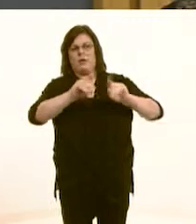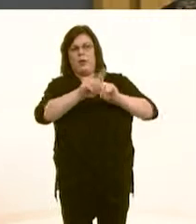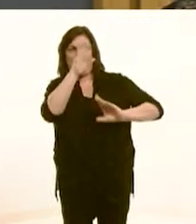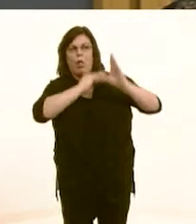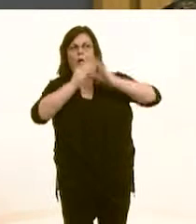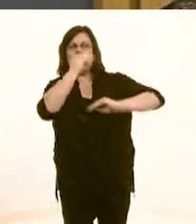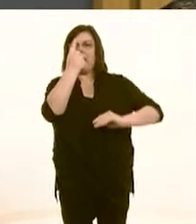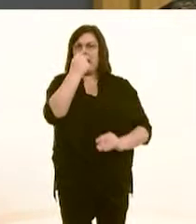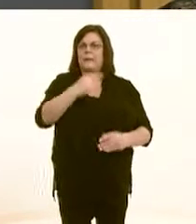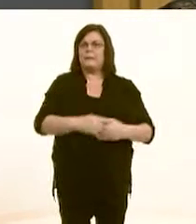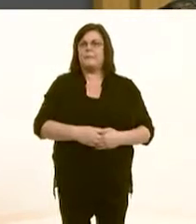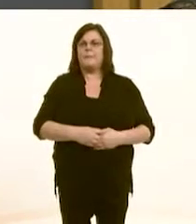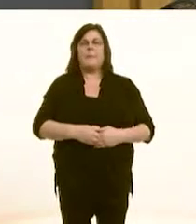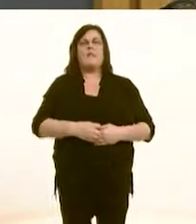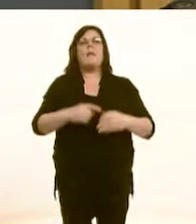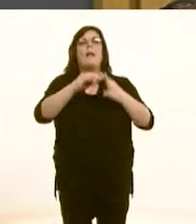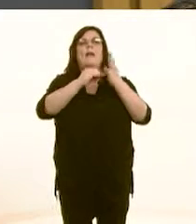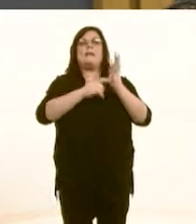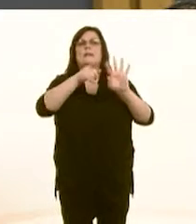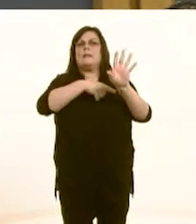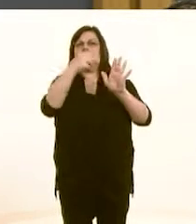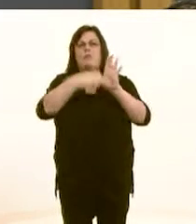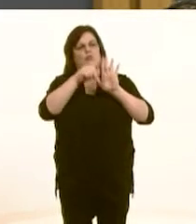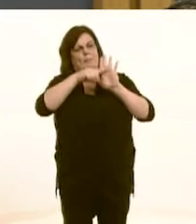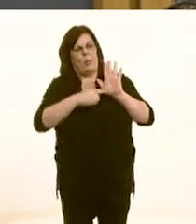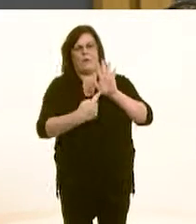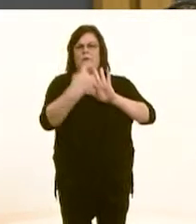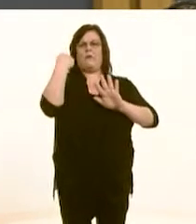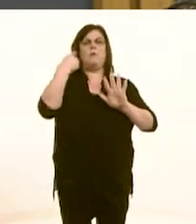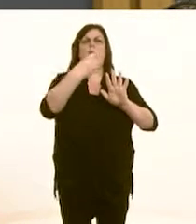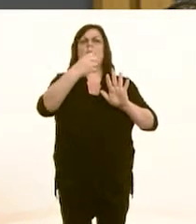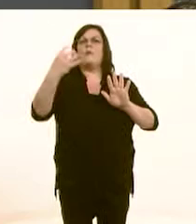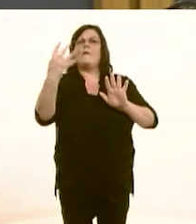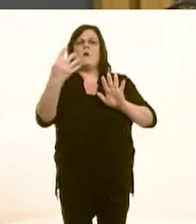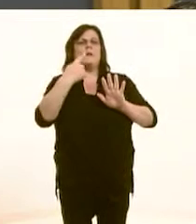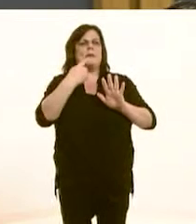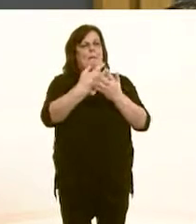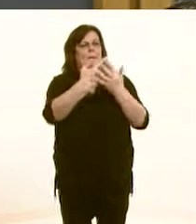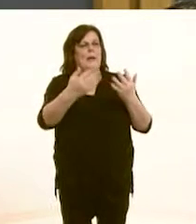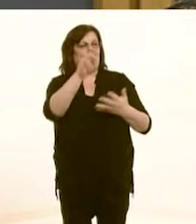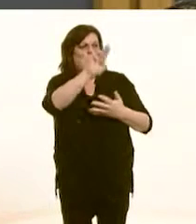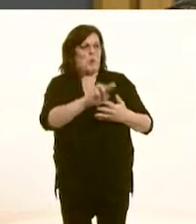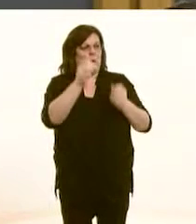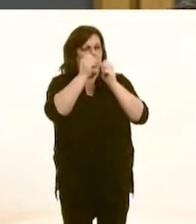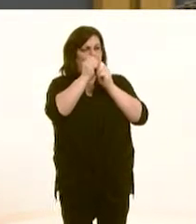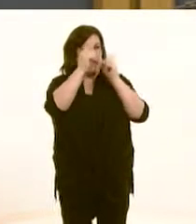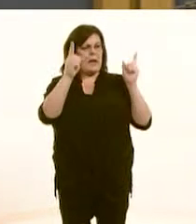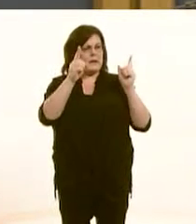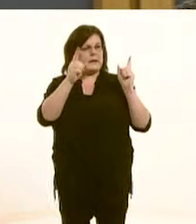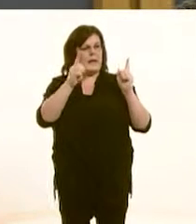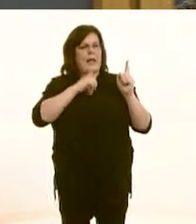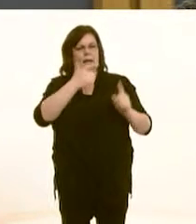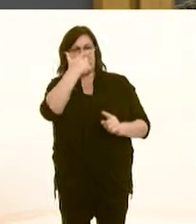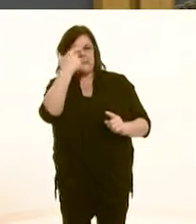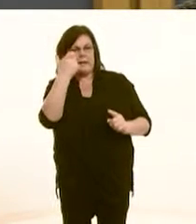attainment levels. An Estin report in 2014 said that many schools' awareness and understanding of bullying and